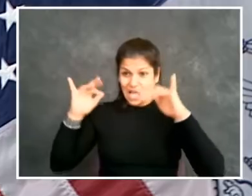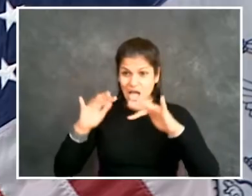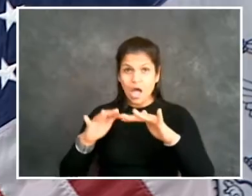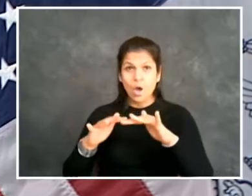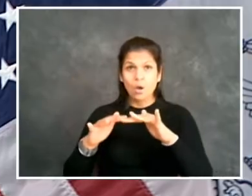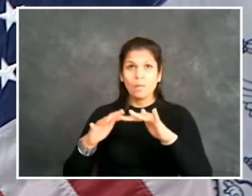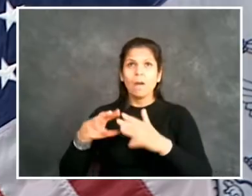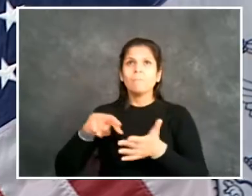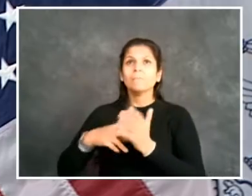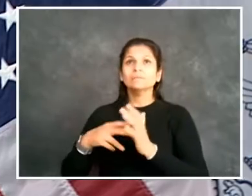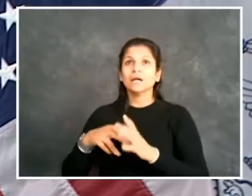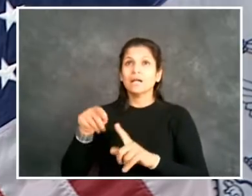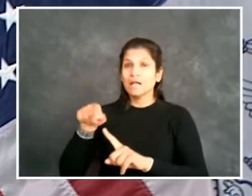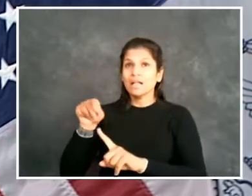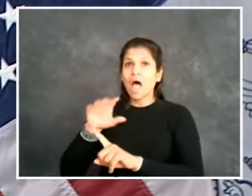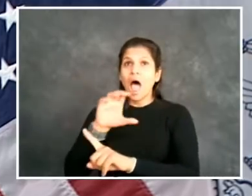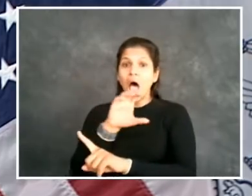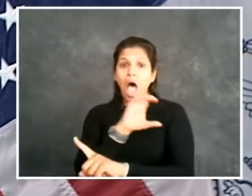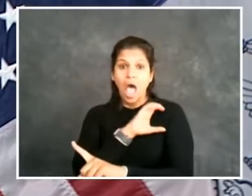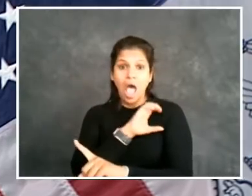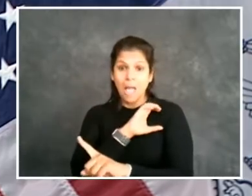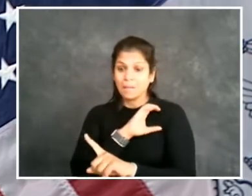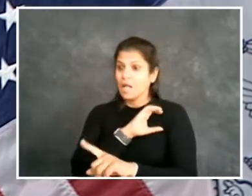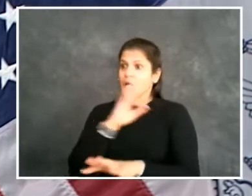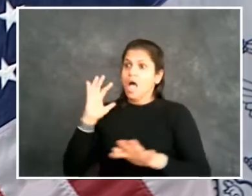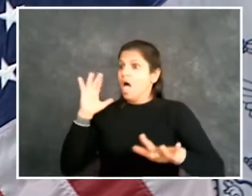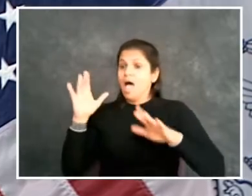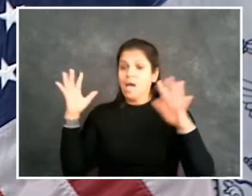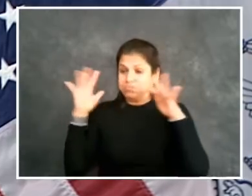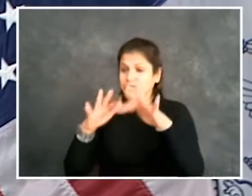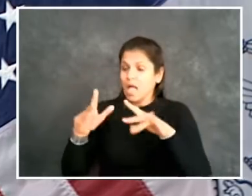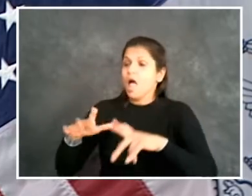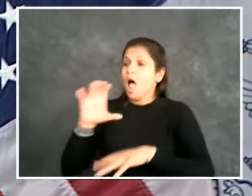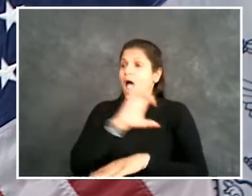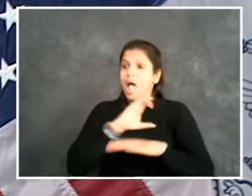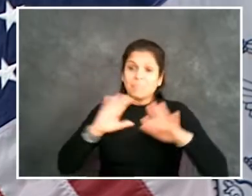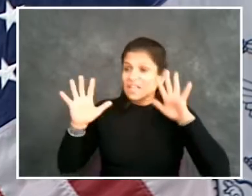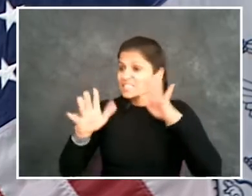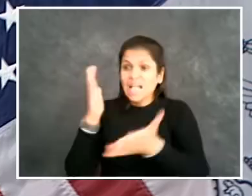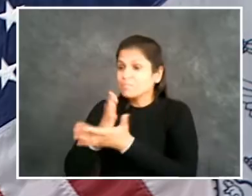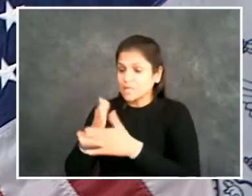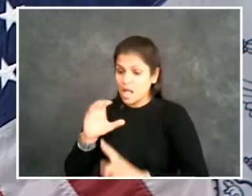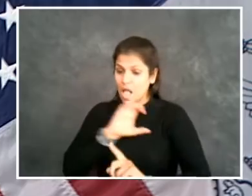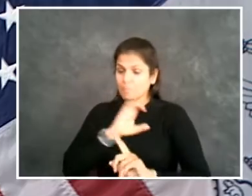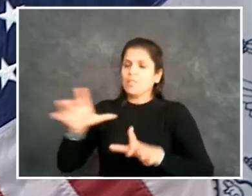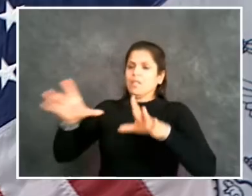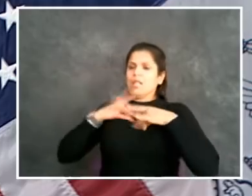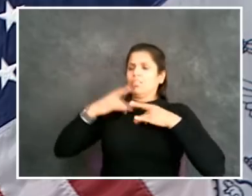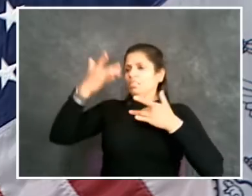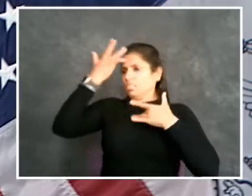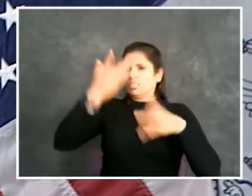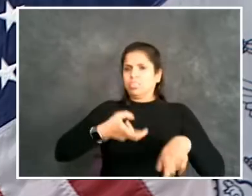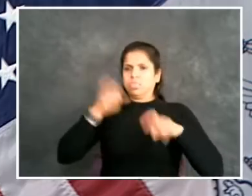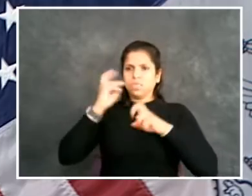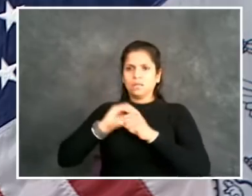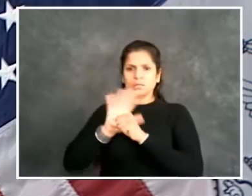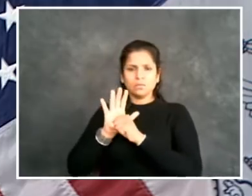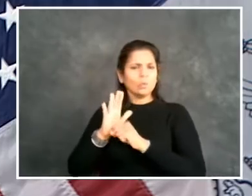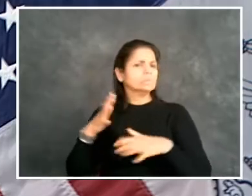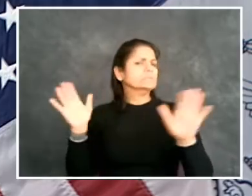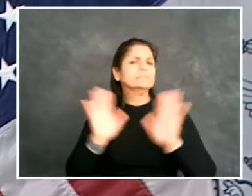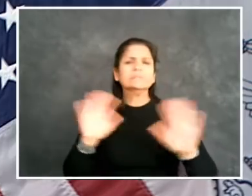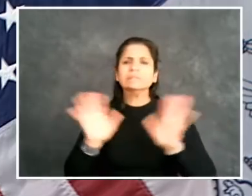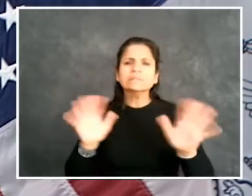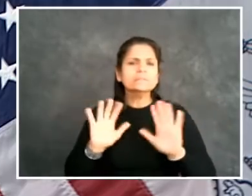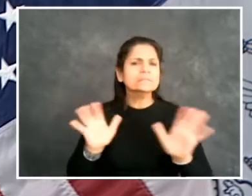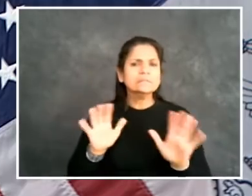their city and loves their community and loves their own people should not participate in something that will end up killing people in their